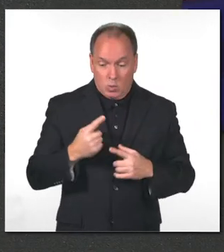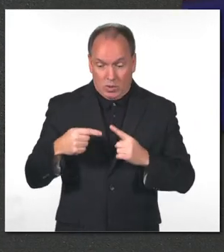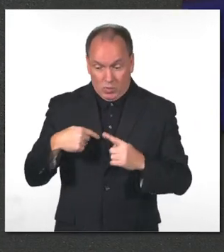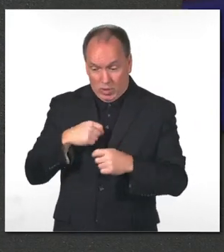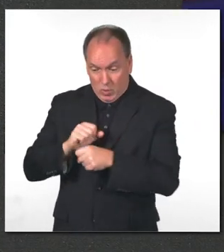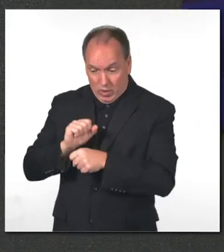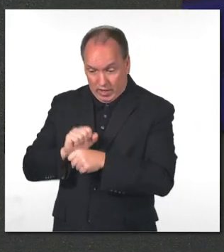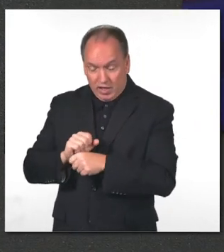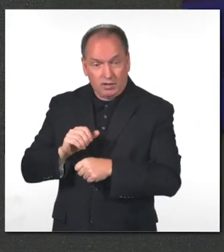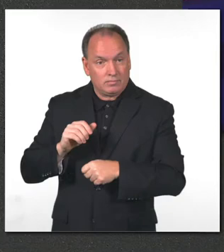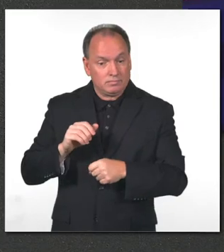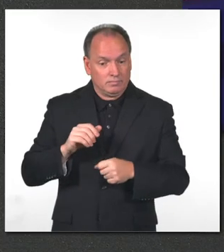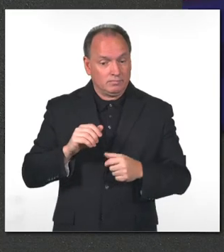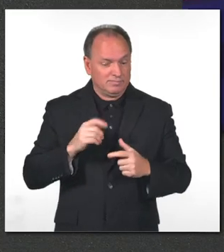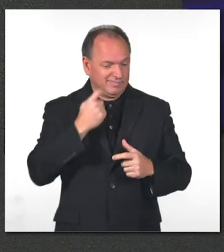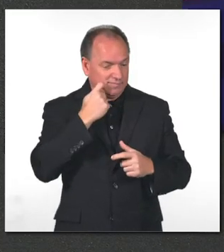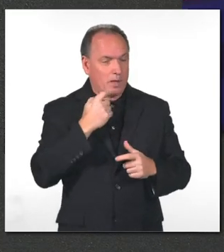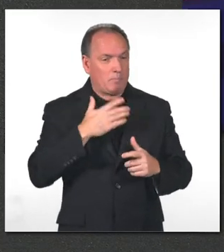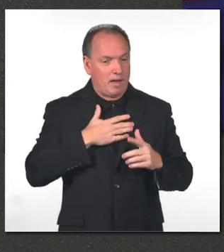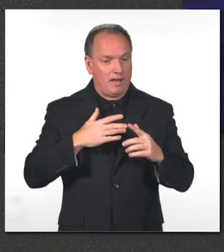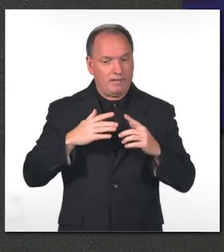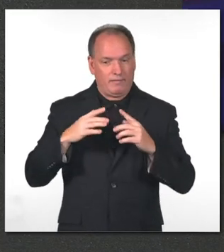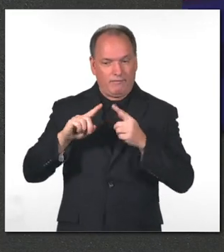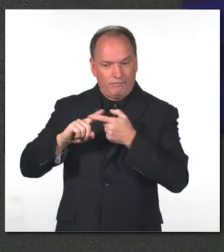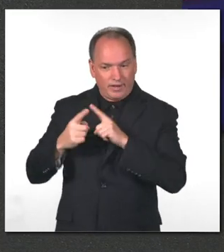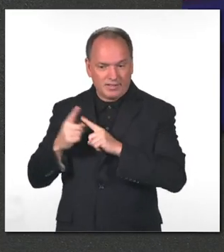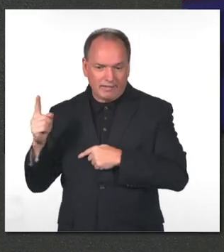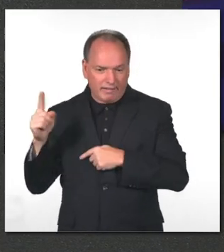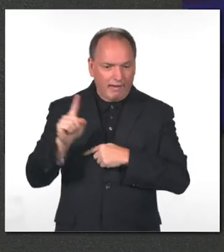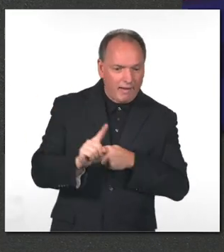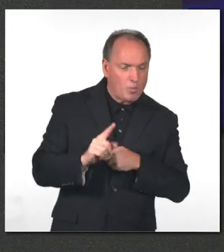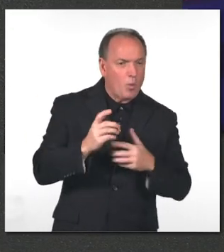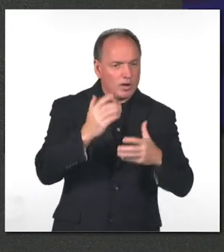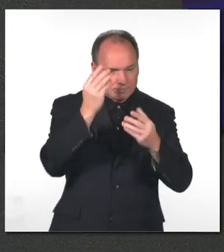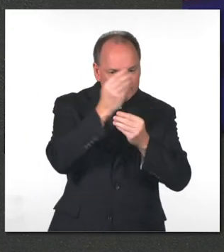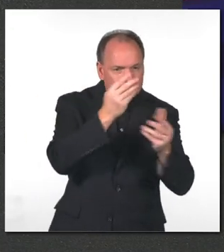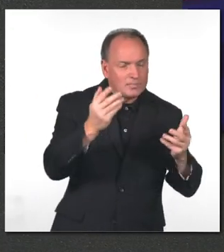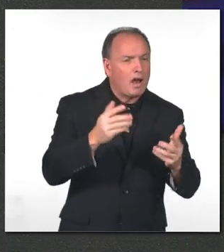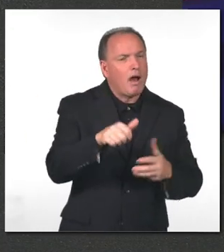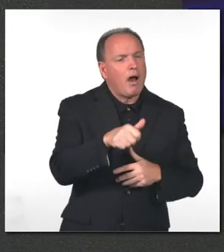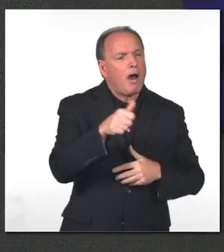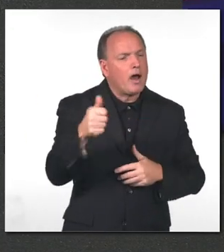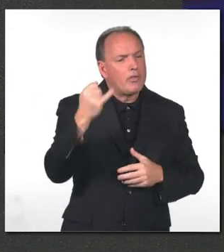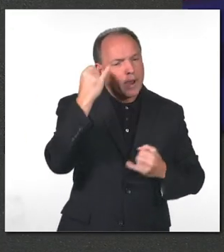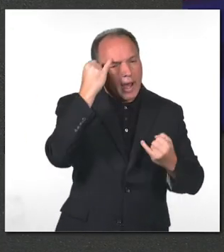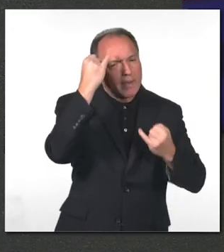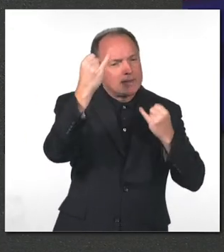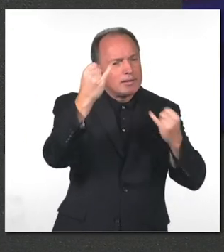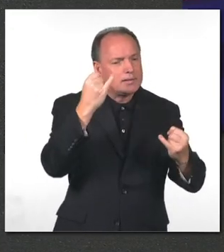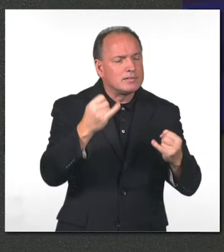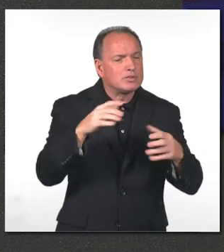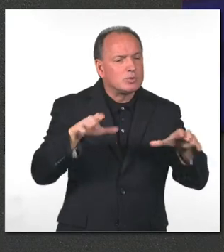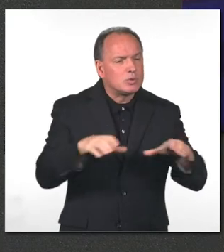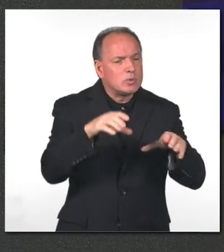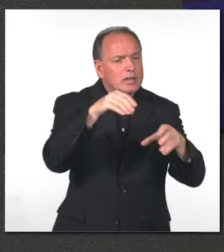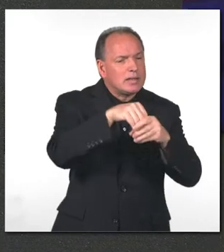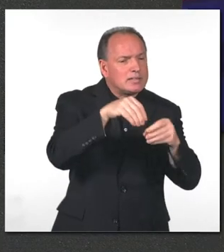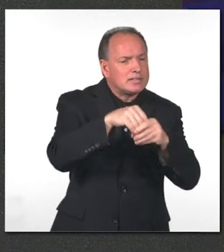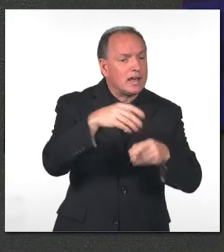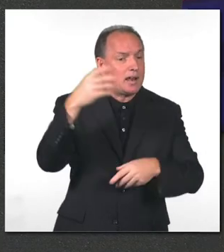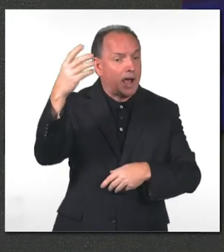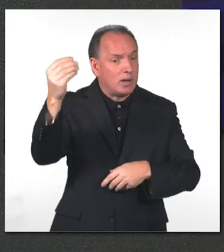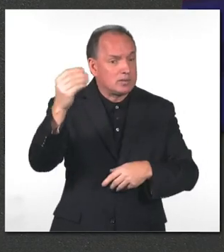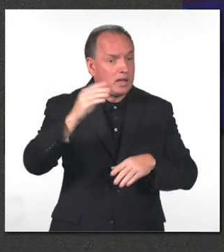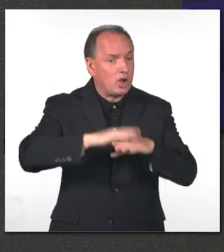craft, I had some friends drop by who would love to share with all of you some of the things they like to do inside and outside on